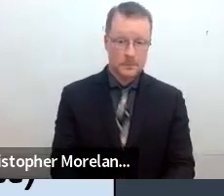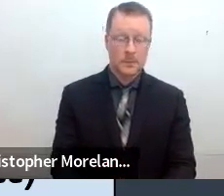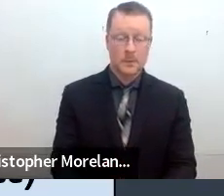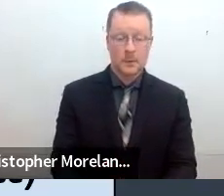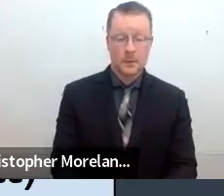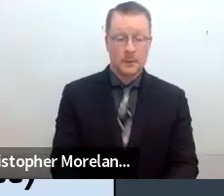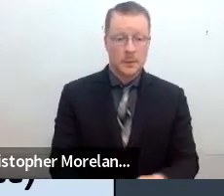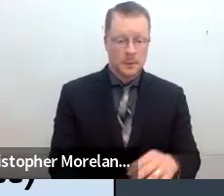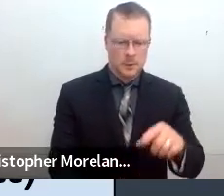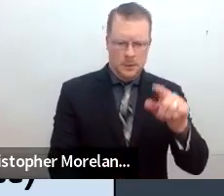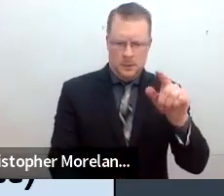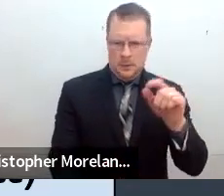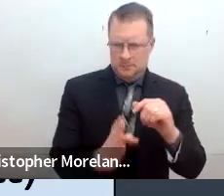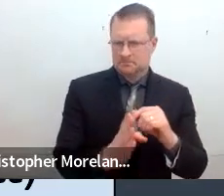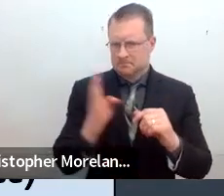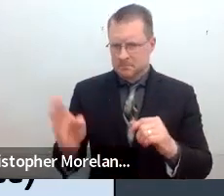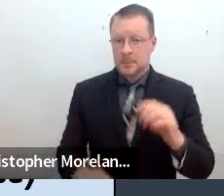disabilities.